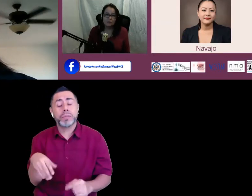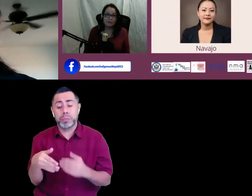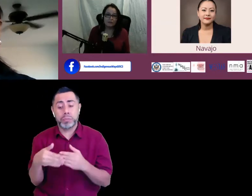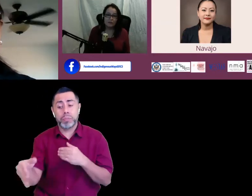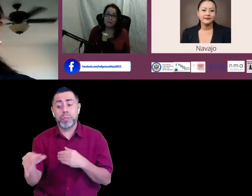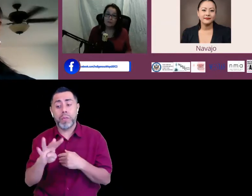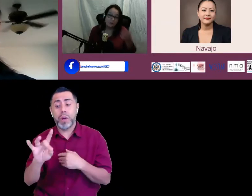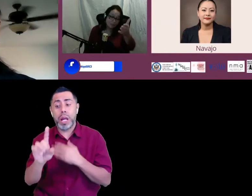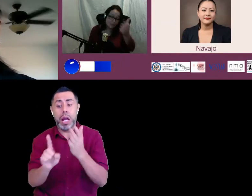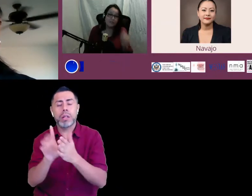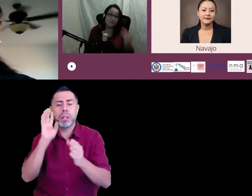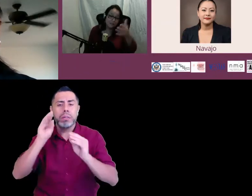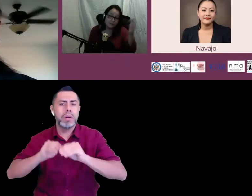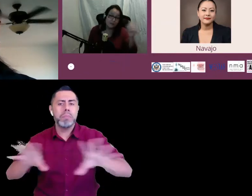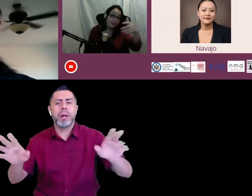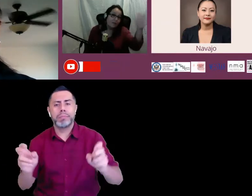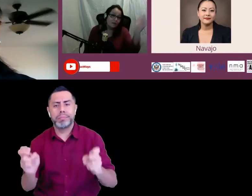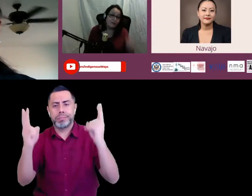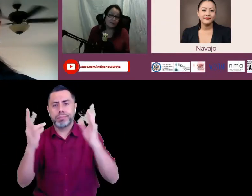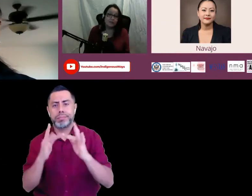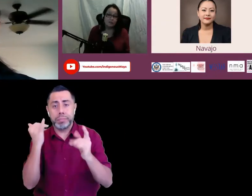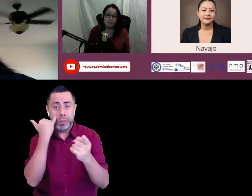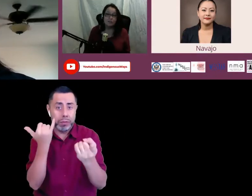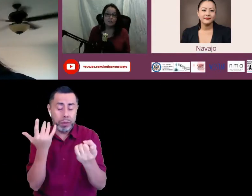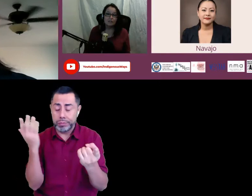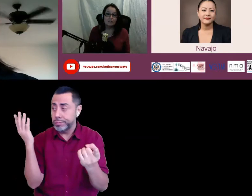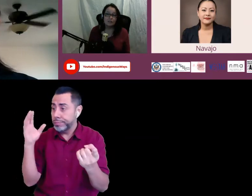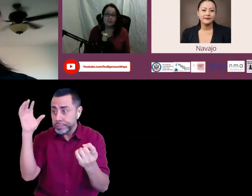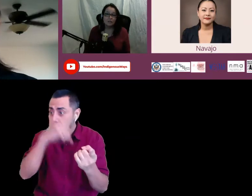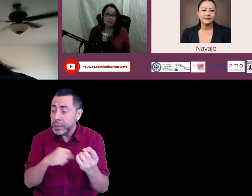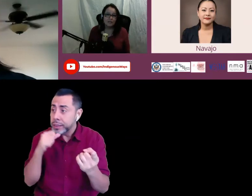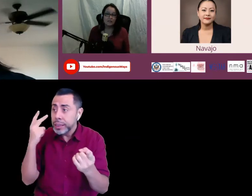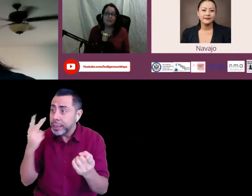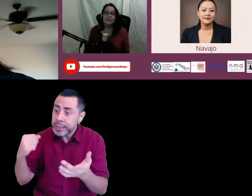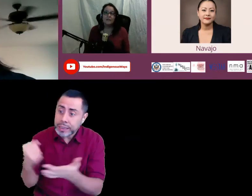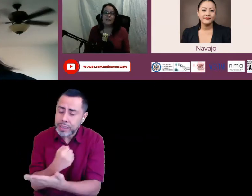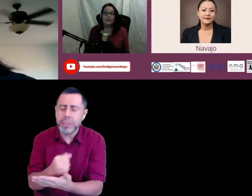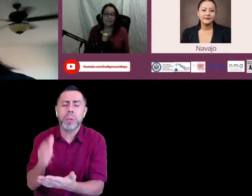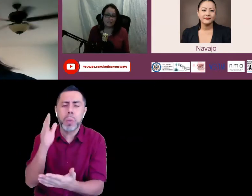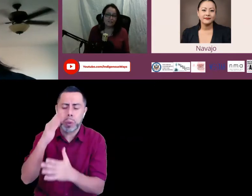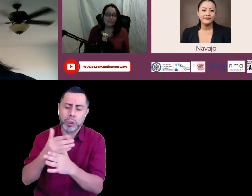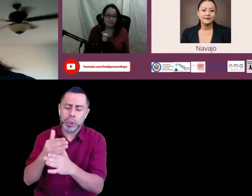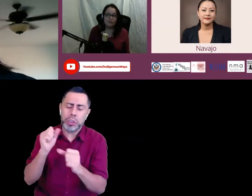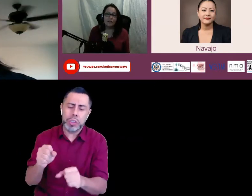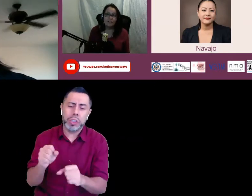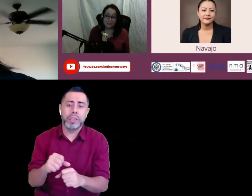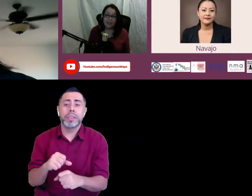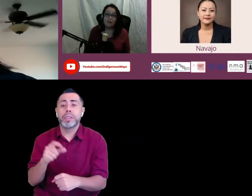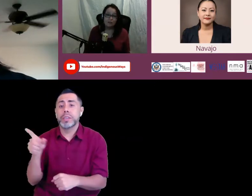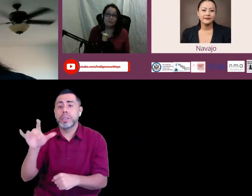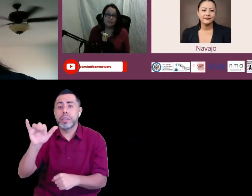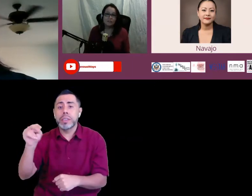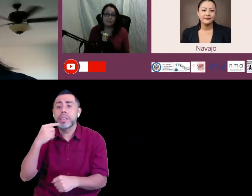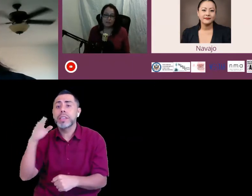share it with your family members. Lynn Dean, tell your family and your children in Germany and Kansas to check it out.